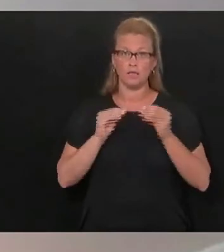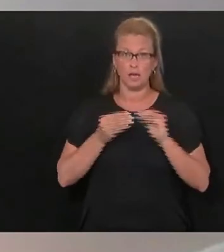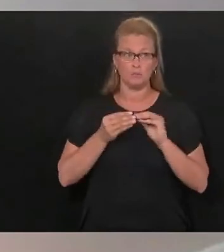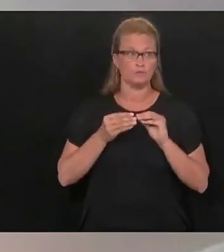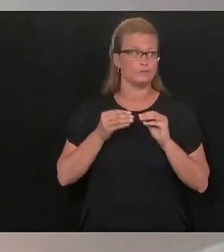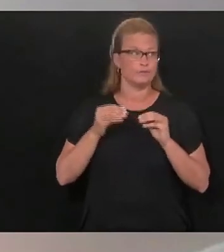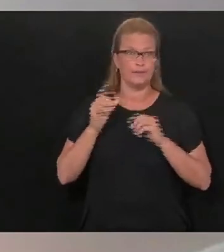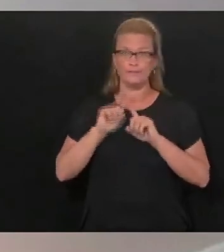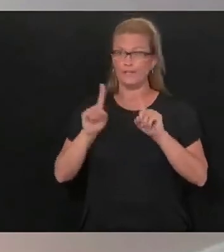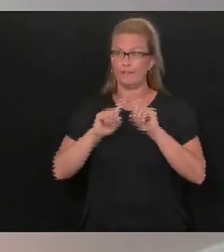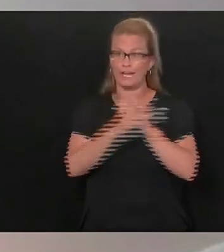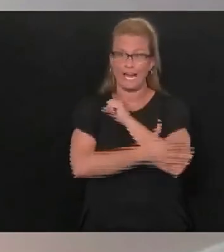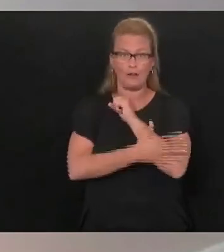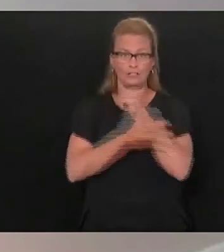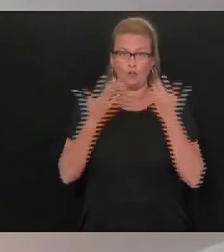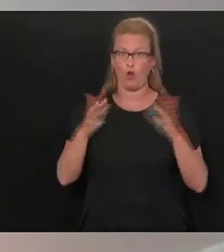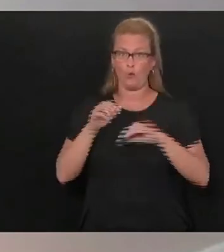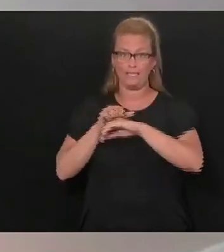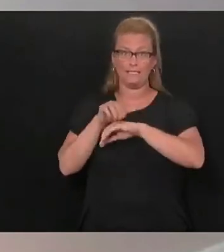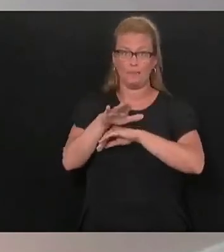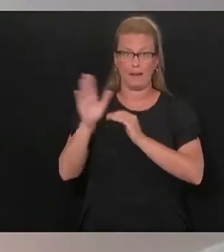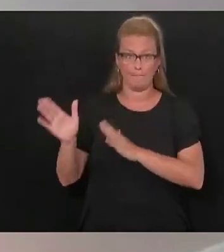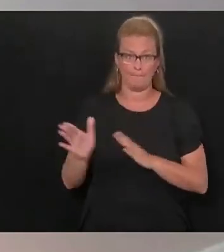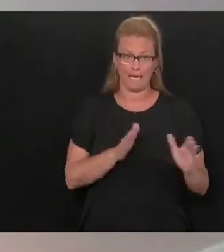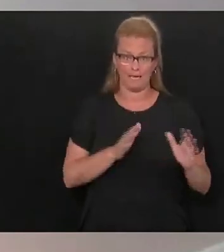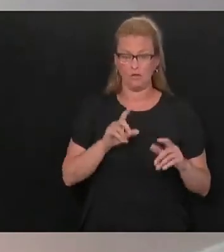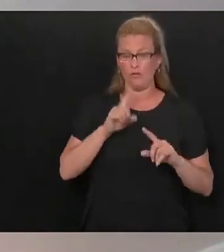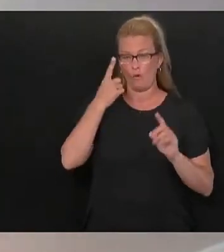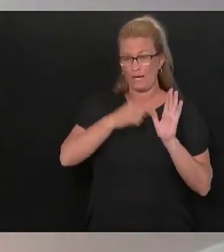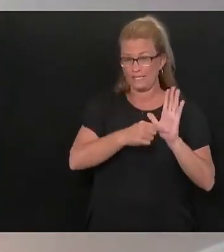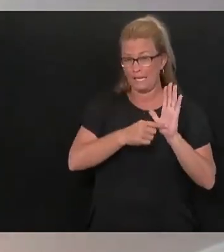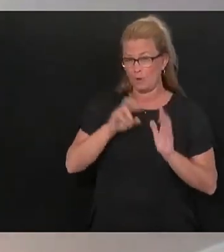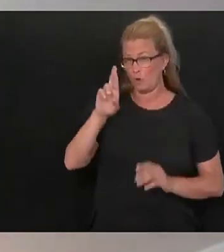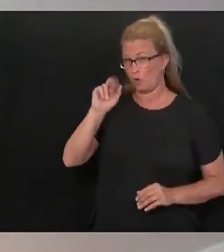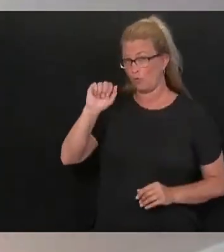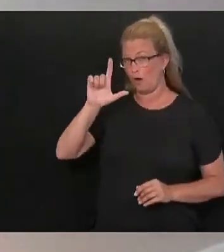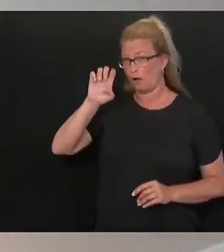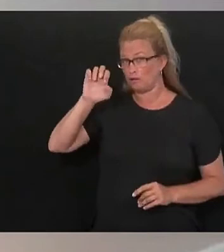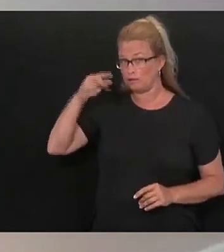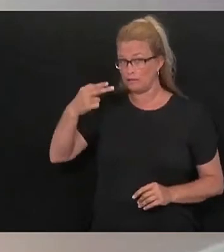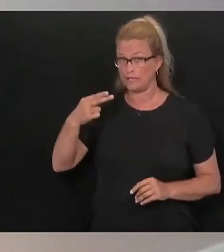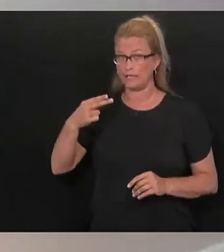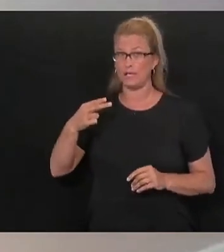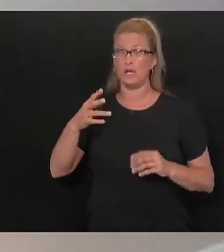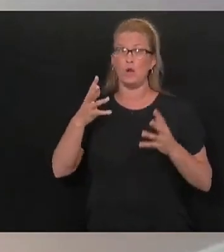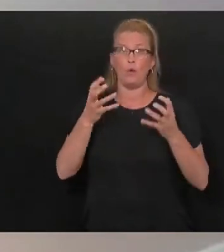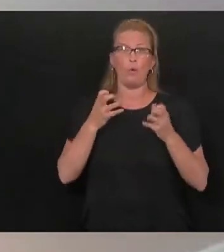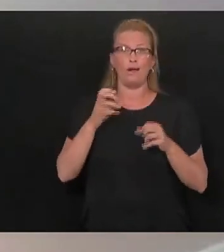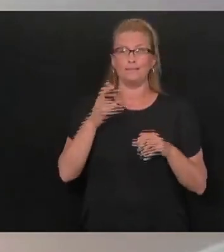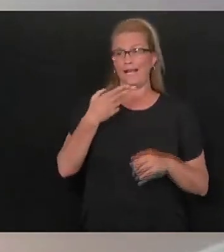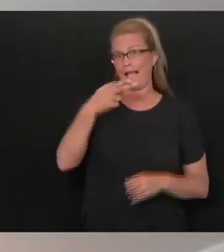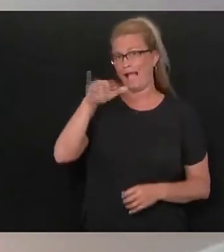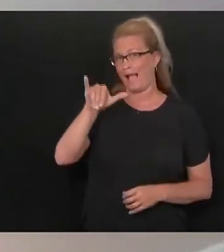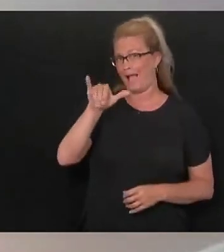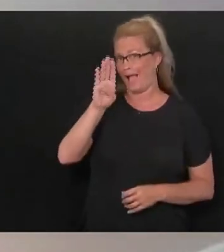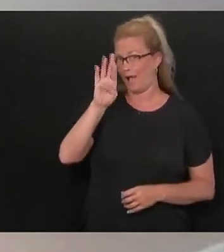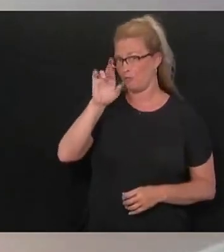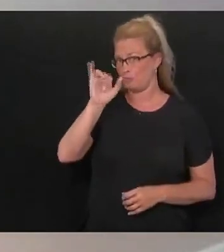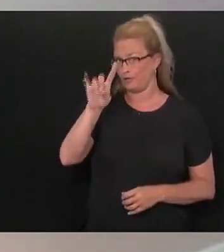plans. And among them, for example, is Raleigh County, which has a plan for a hybrid approach to the return to